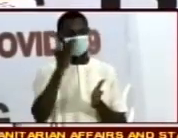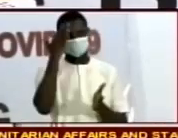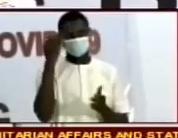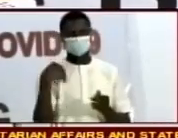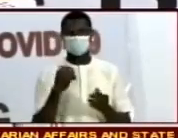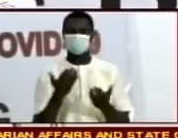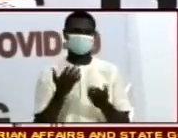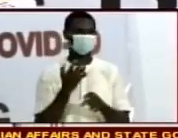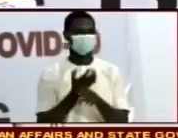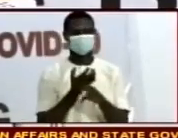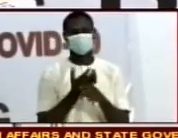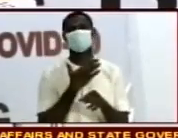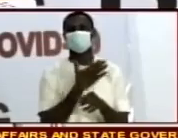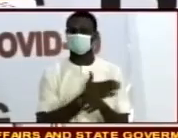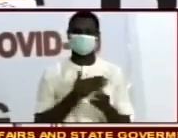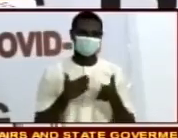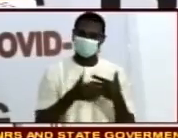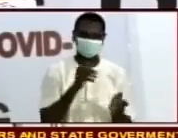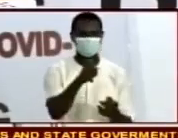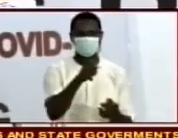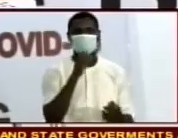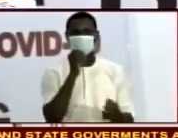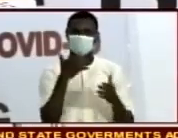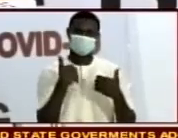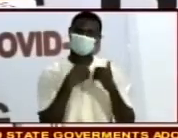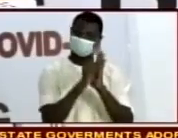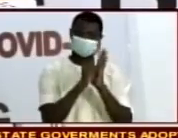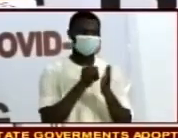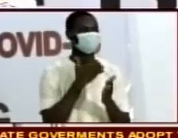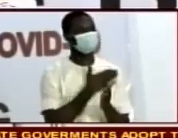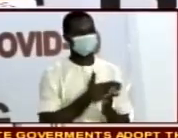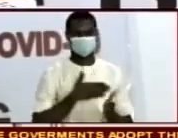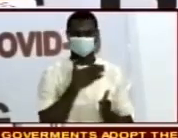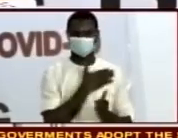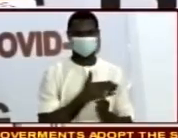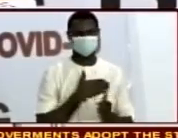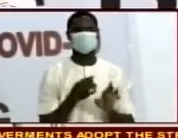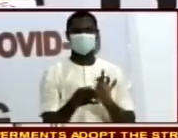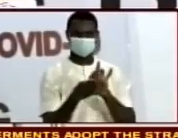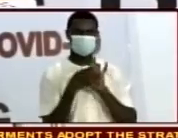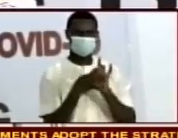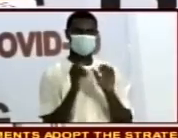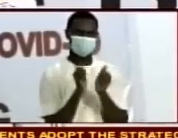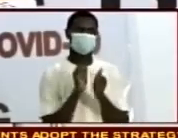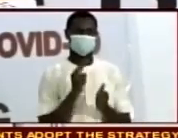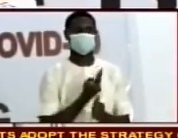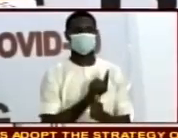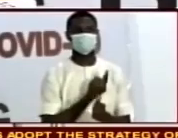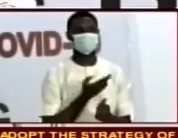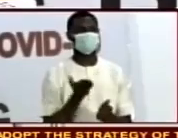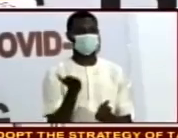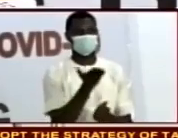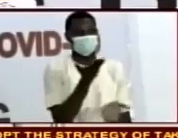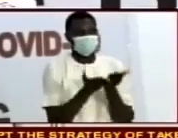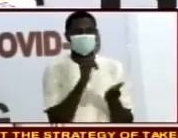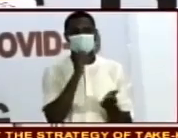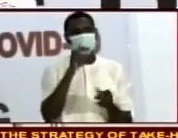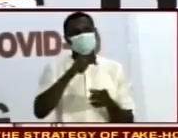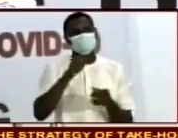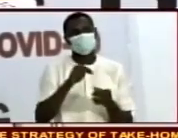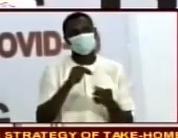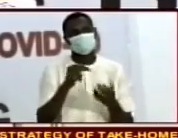appealing to people, even if you have those symptoms, to cooperate. And you may not necessarily need medicines because you really don't